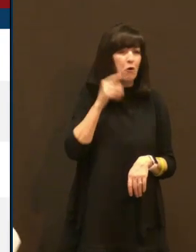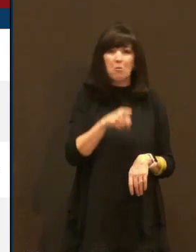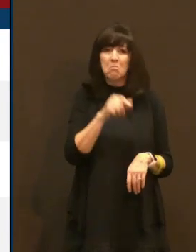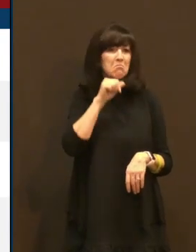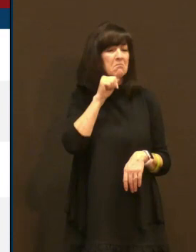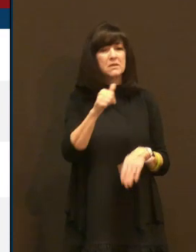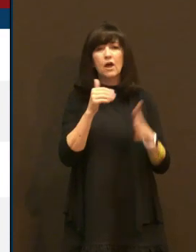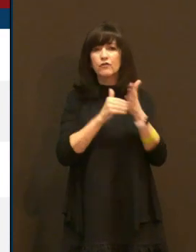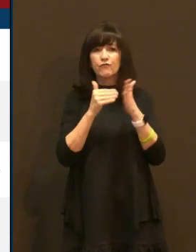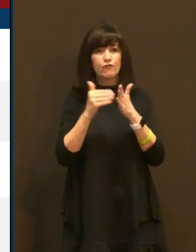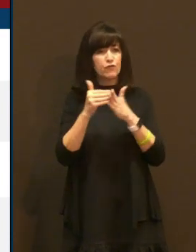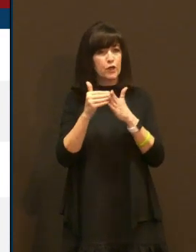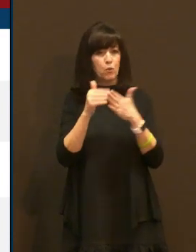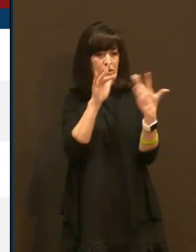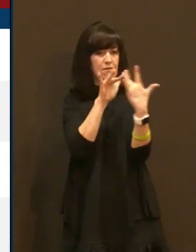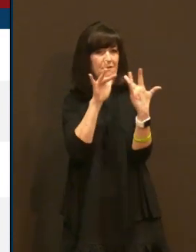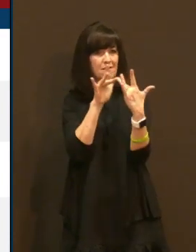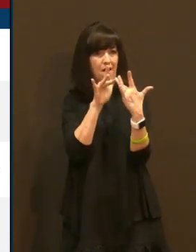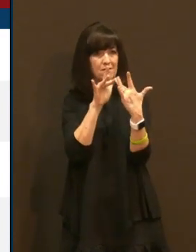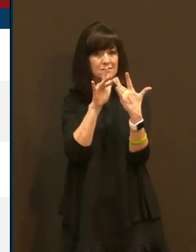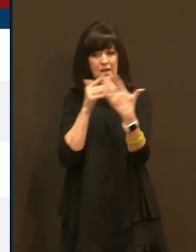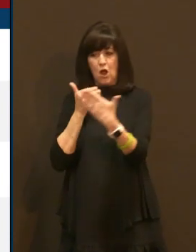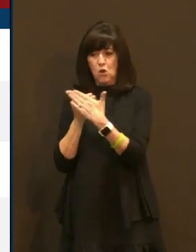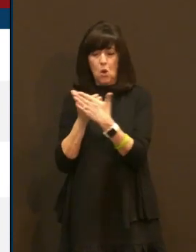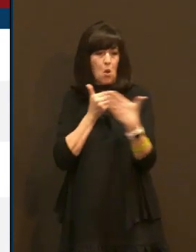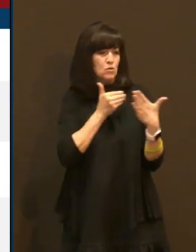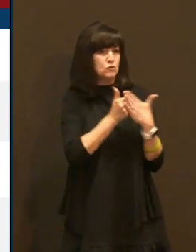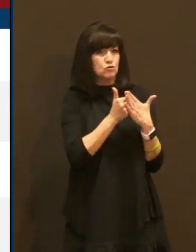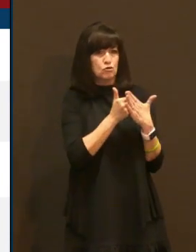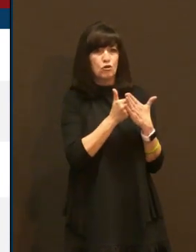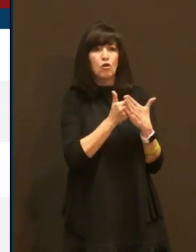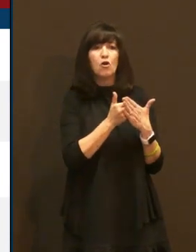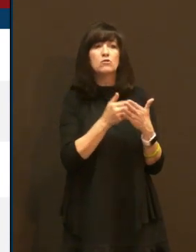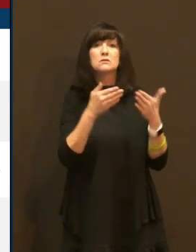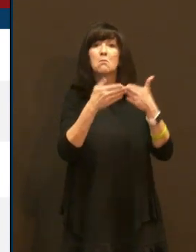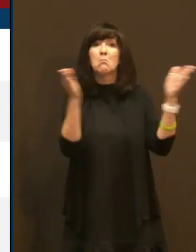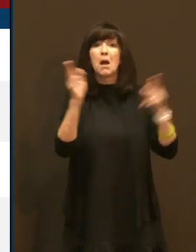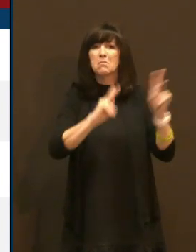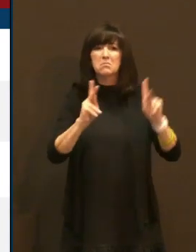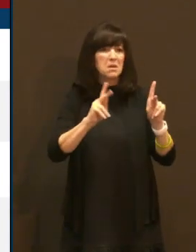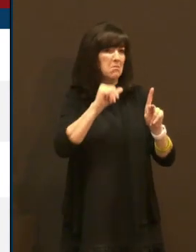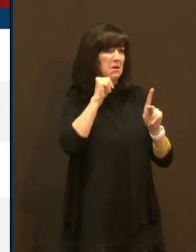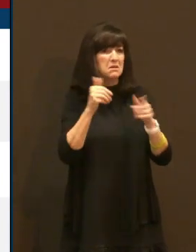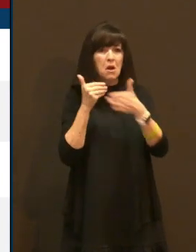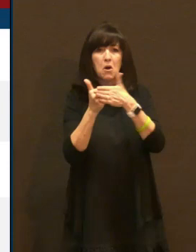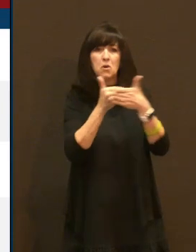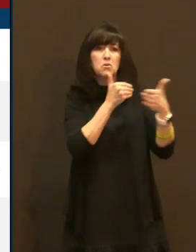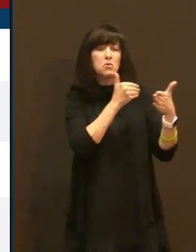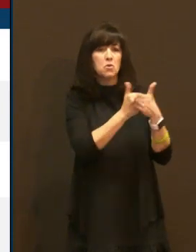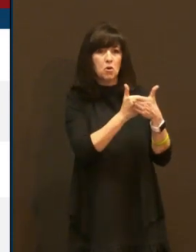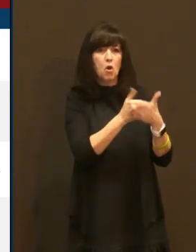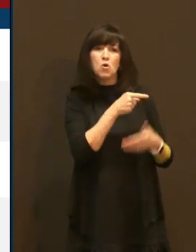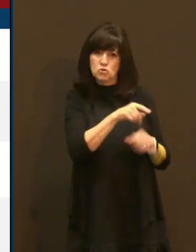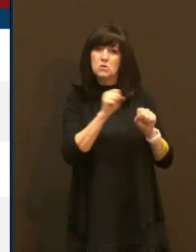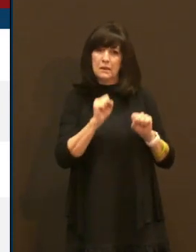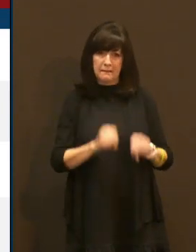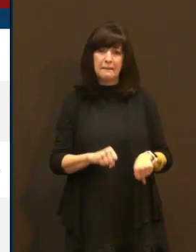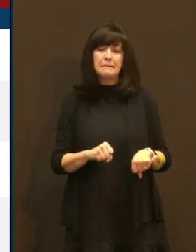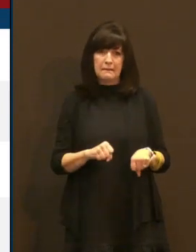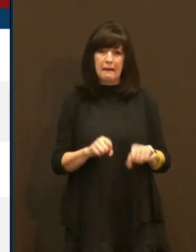close contacts with either coworkers or customers or the public, and can more easily social